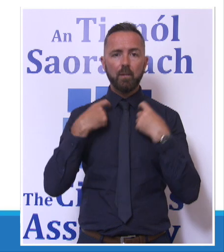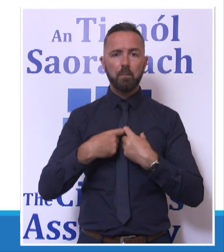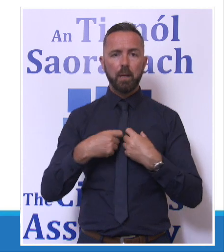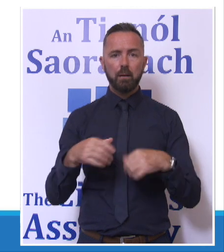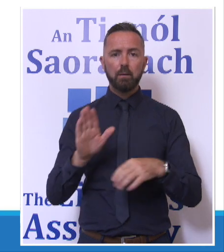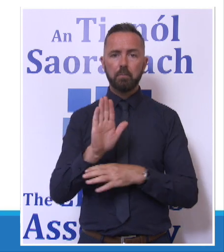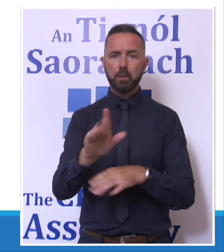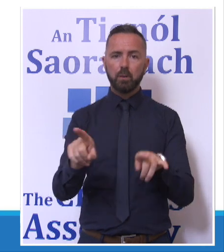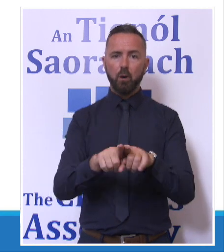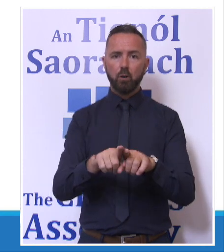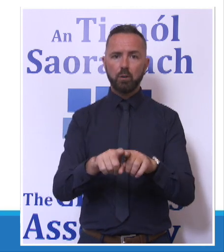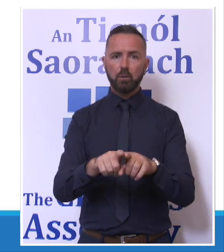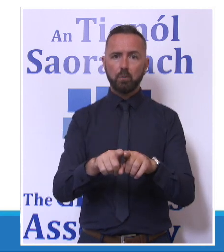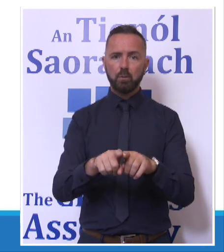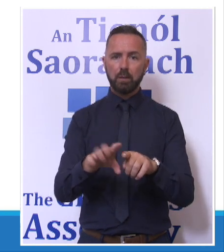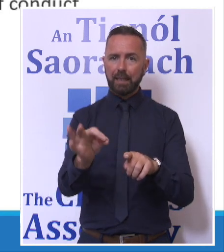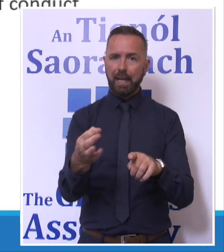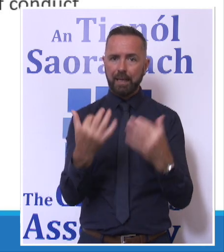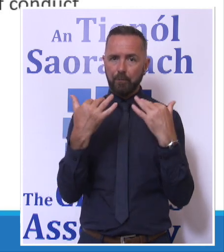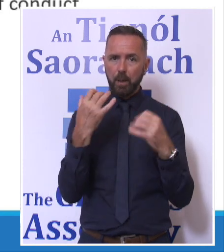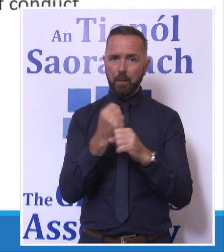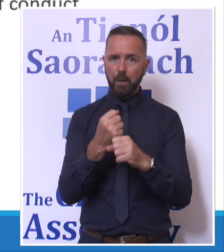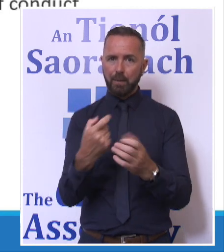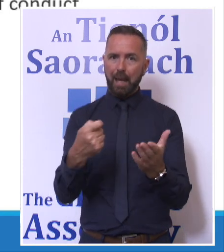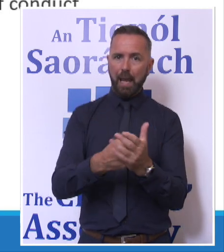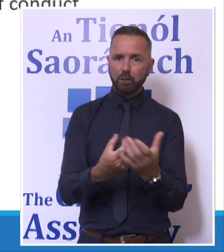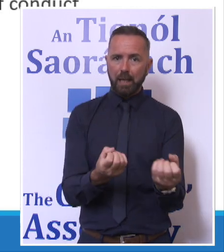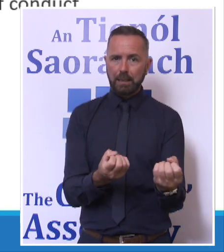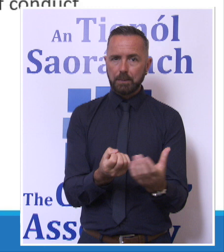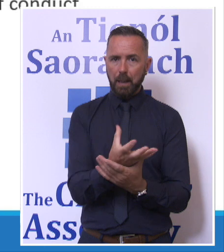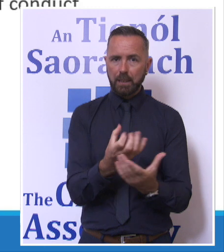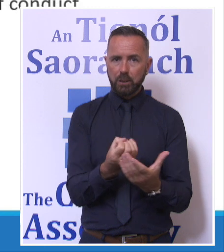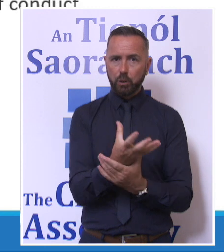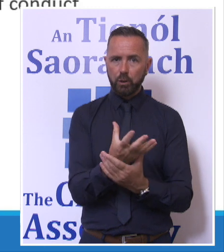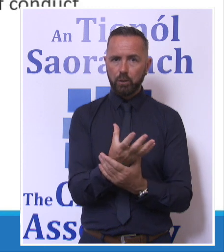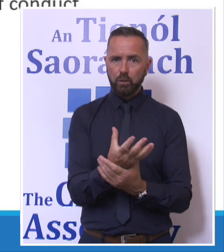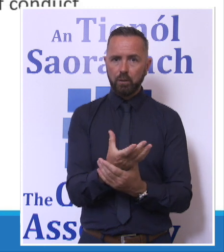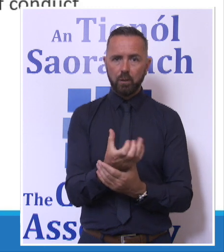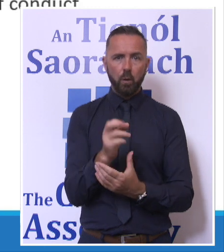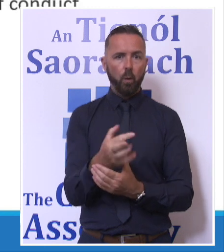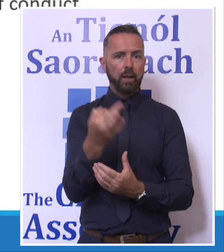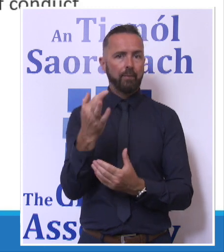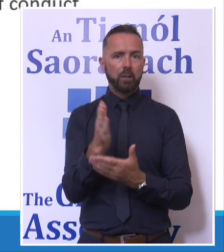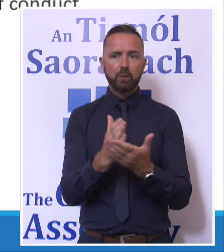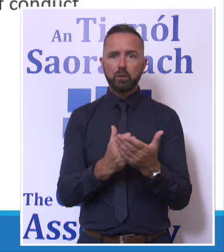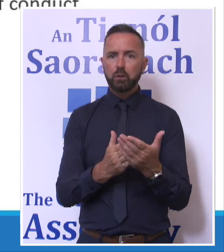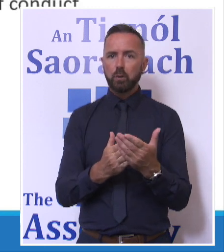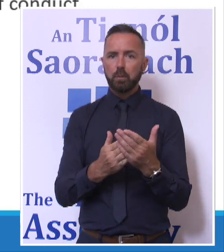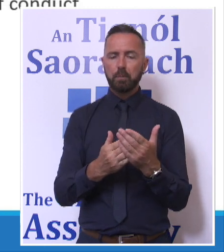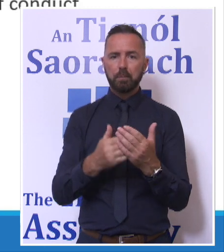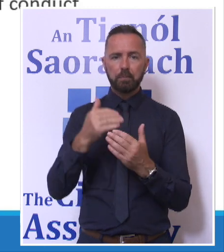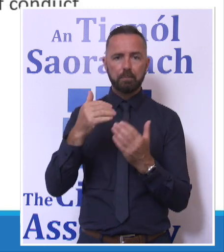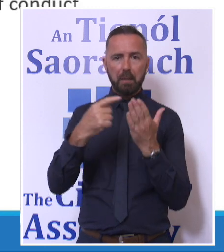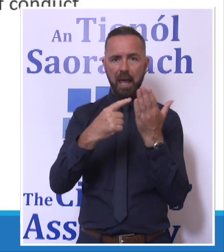of additional expenditure that would be occurred on an emergency basis, and they must be informed of potential breaches of the ethics framework or the code